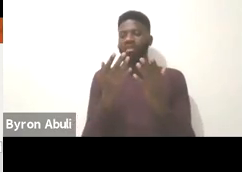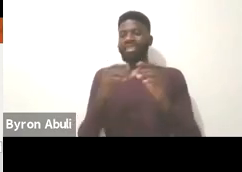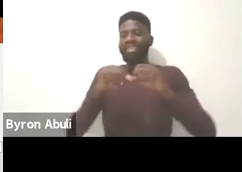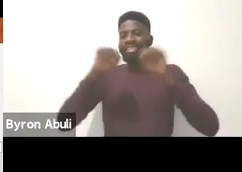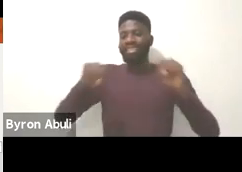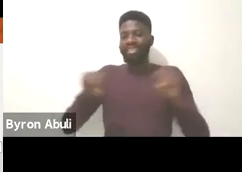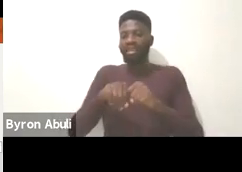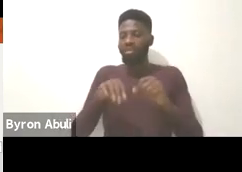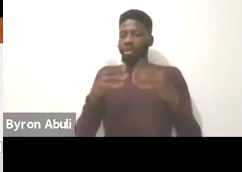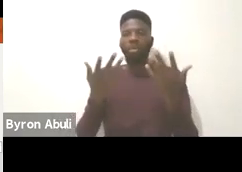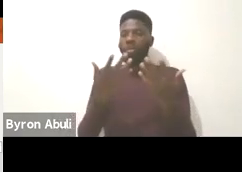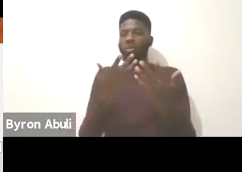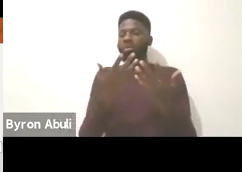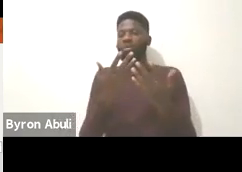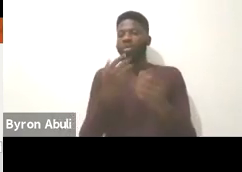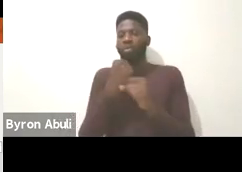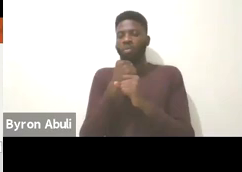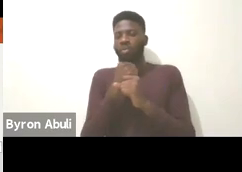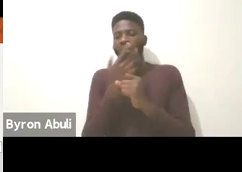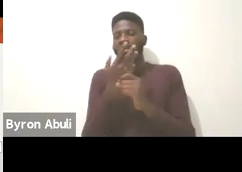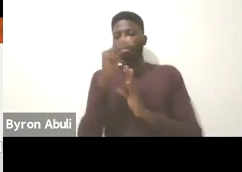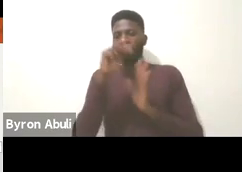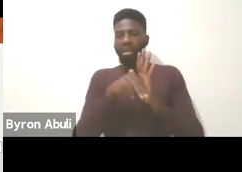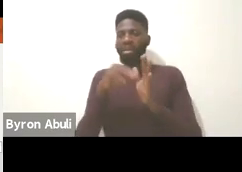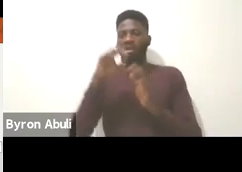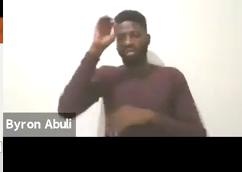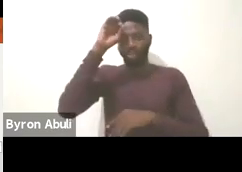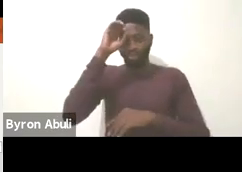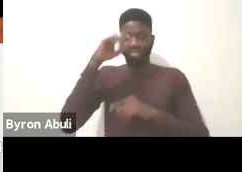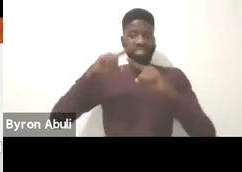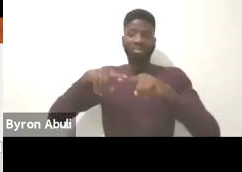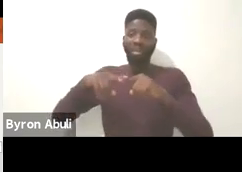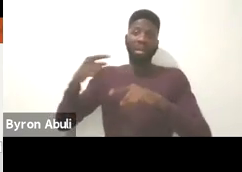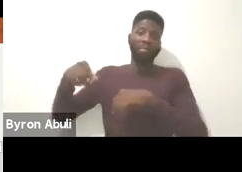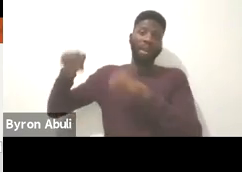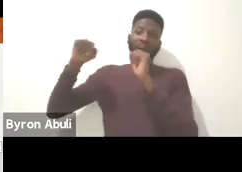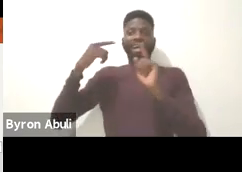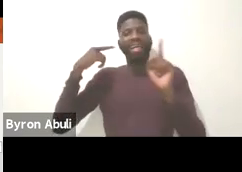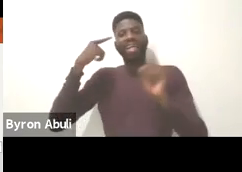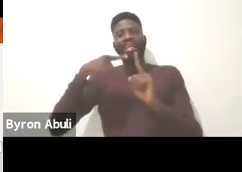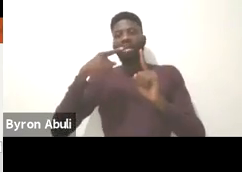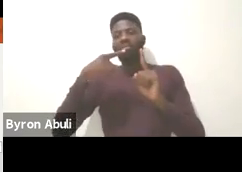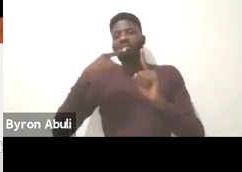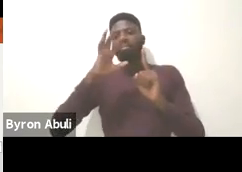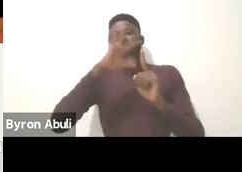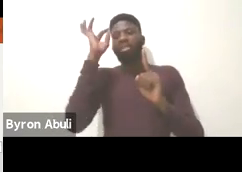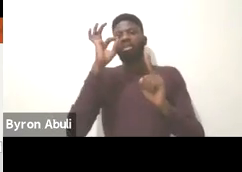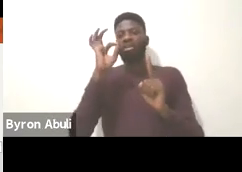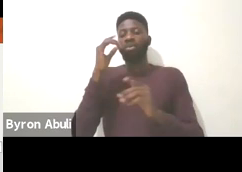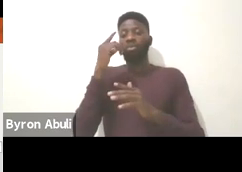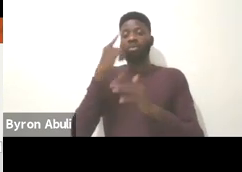for your colleagues or their opinions. It just depends on what the interviewer is trying to look for. But sometimes they might